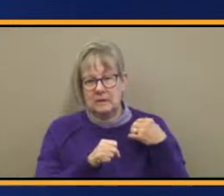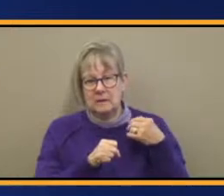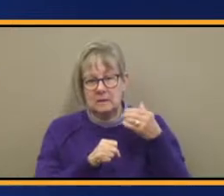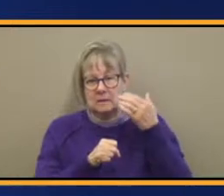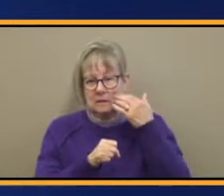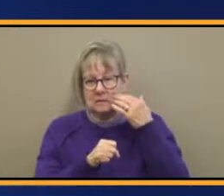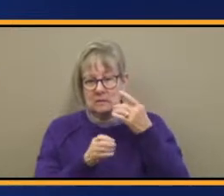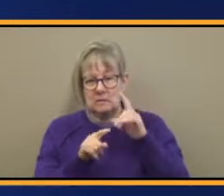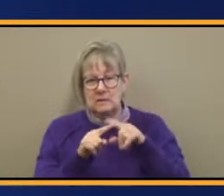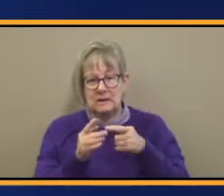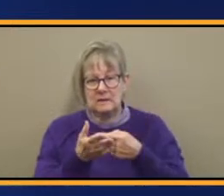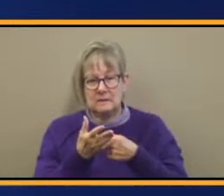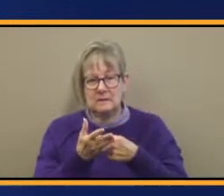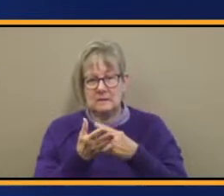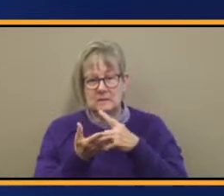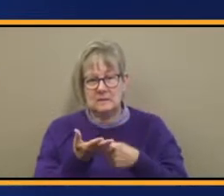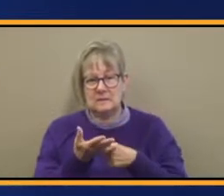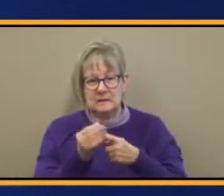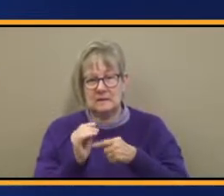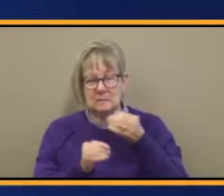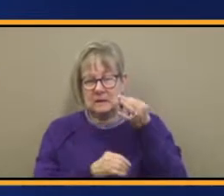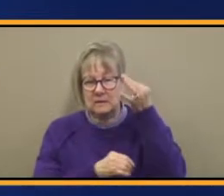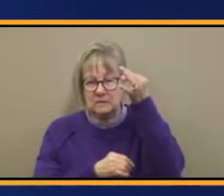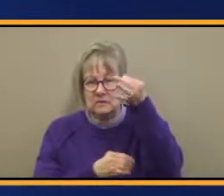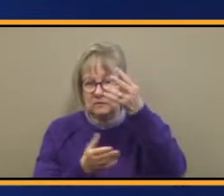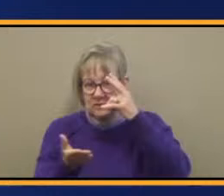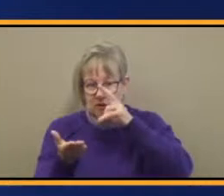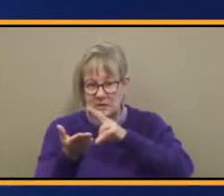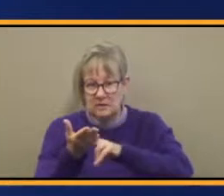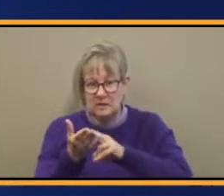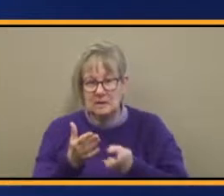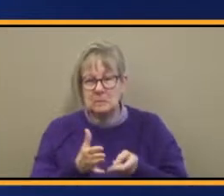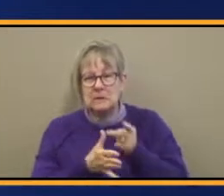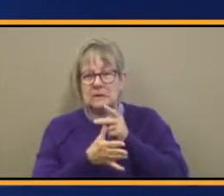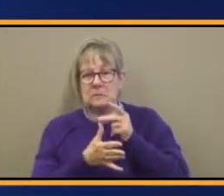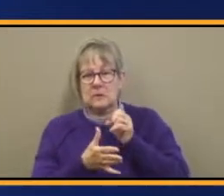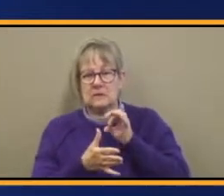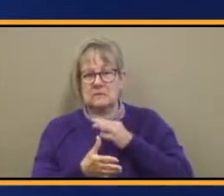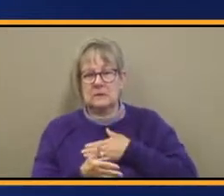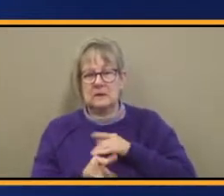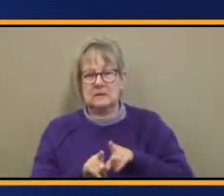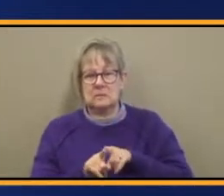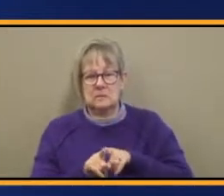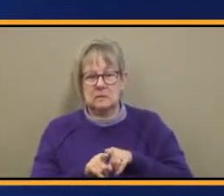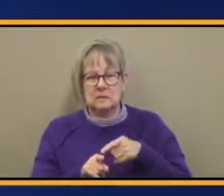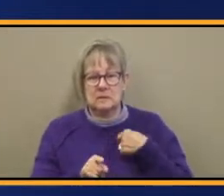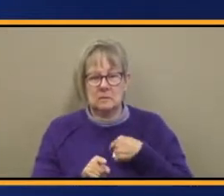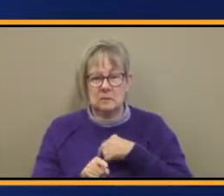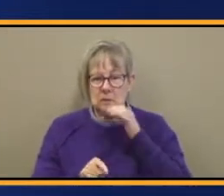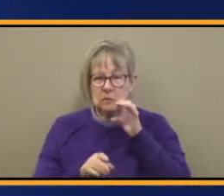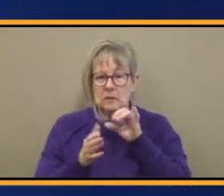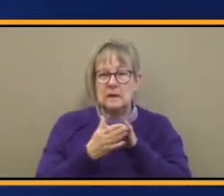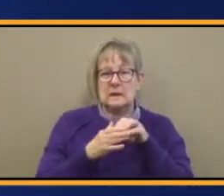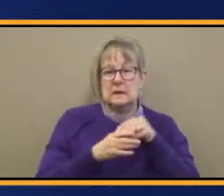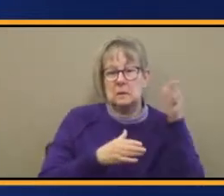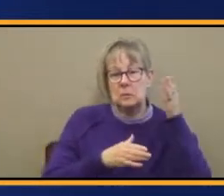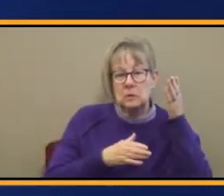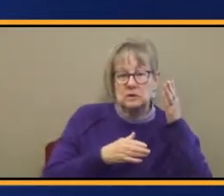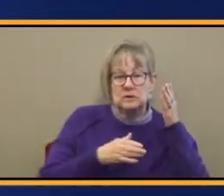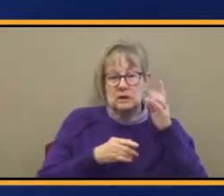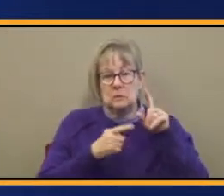I know you can't talk about a future contract. We'll include that priority of mine as well. Yeah, we'll include that in the presentation when we come back on the Women's